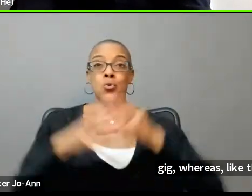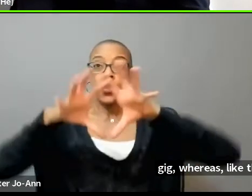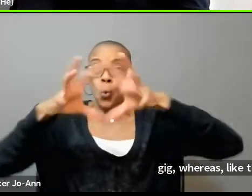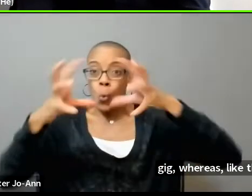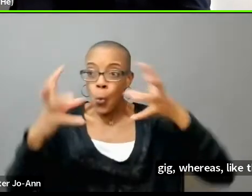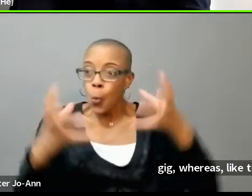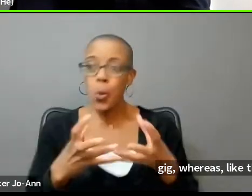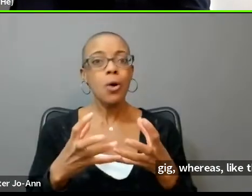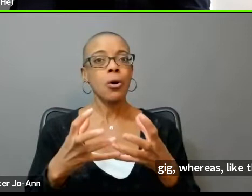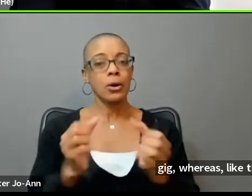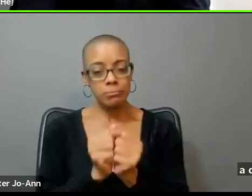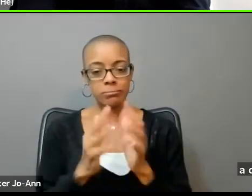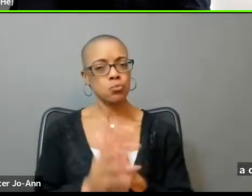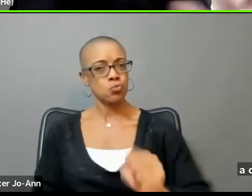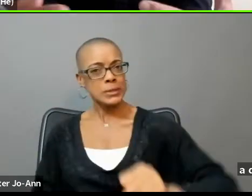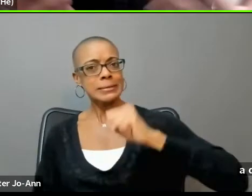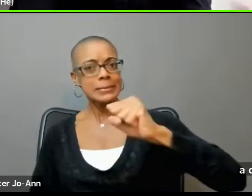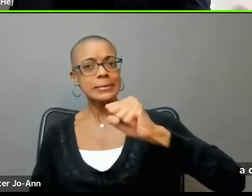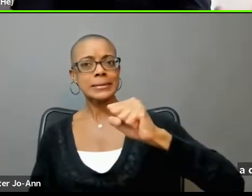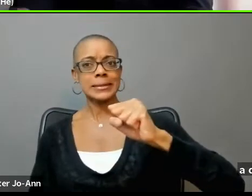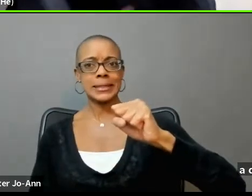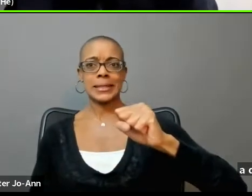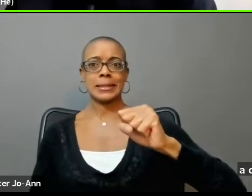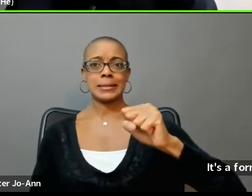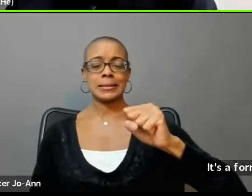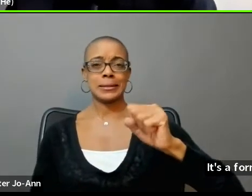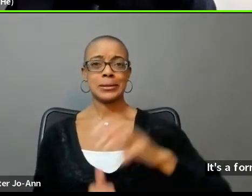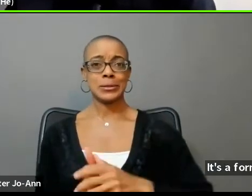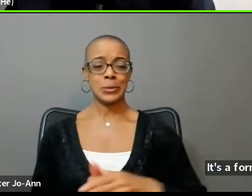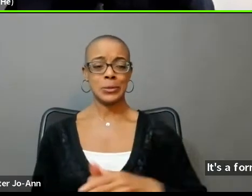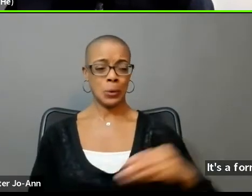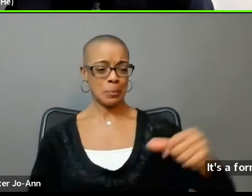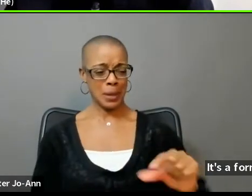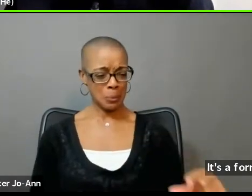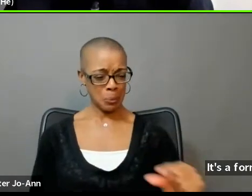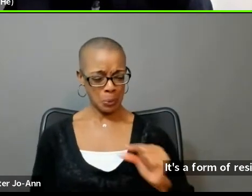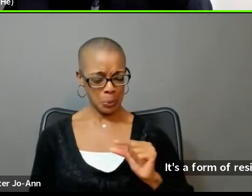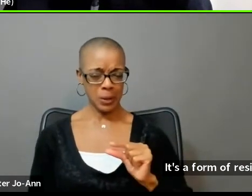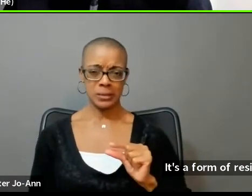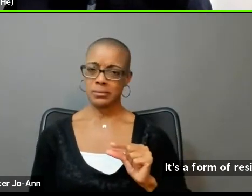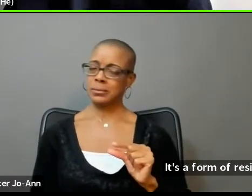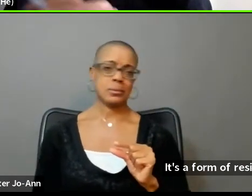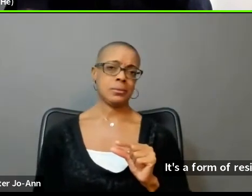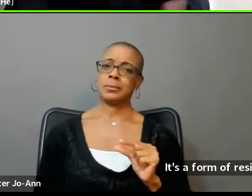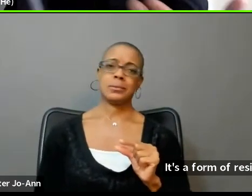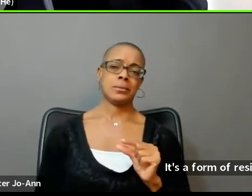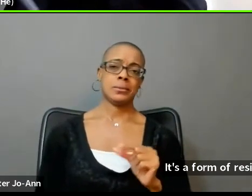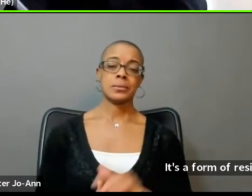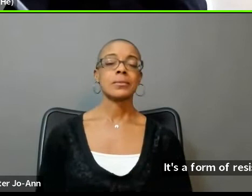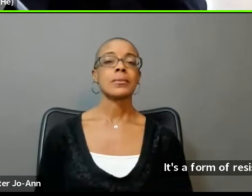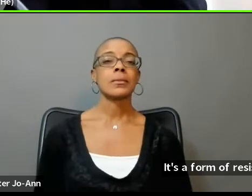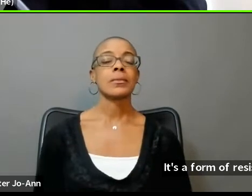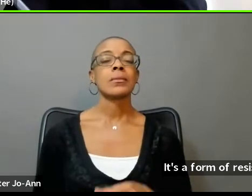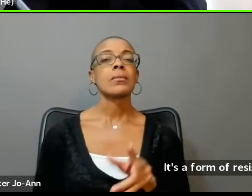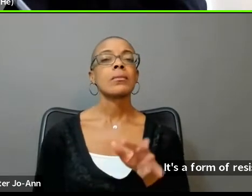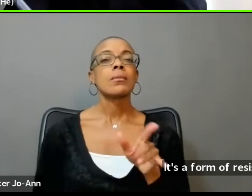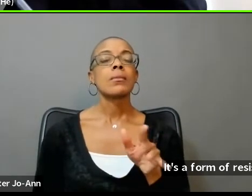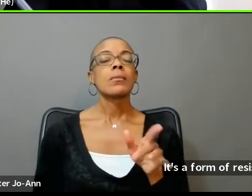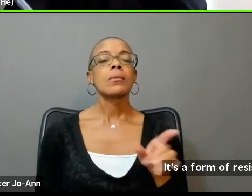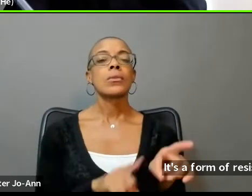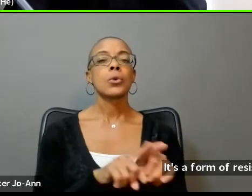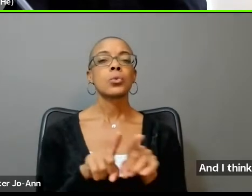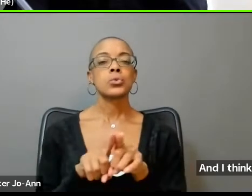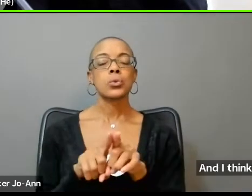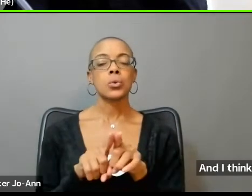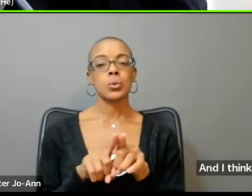resistance, right? So, I mean, yeah. And I think when you were talking about,